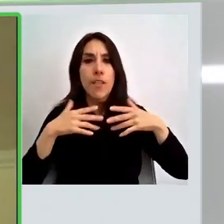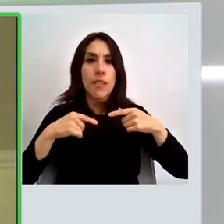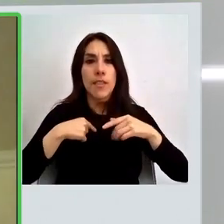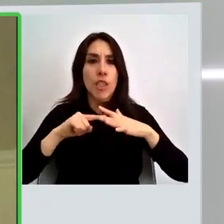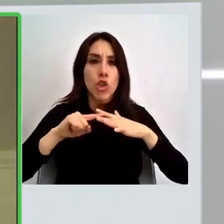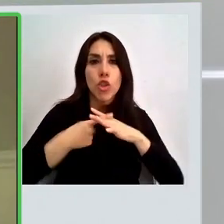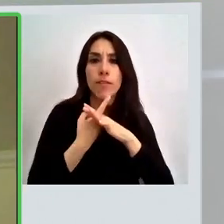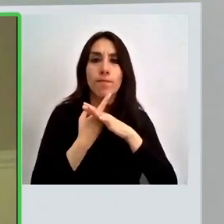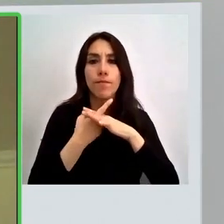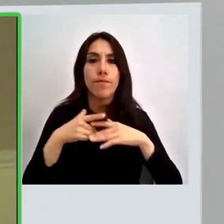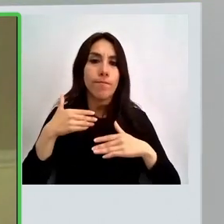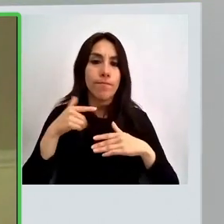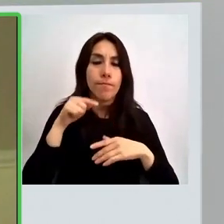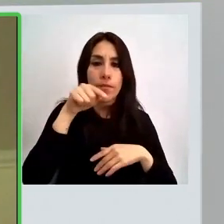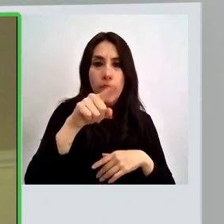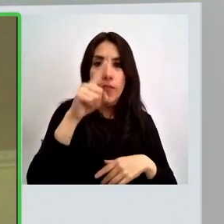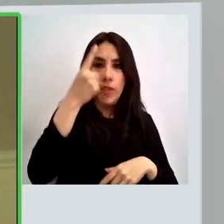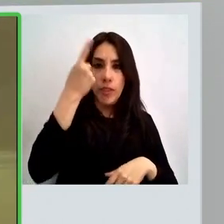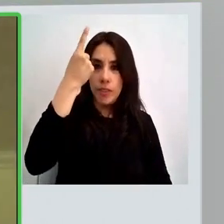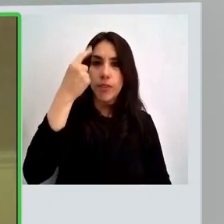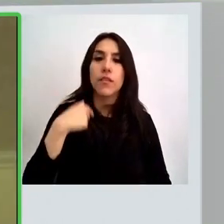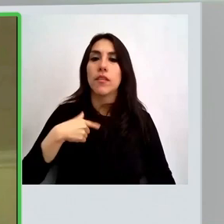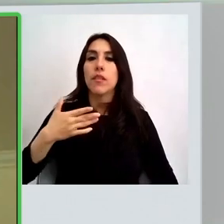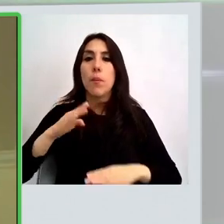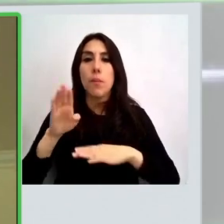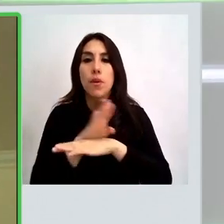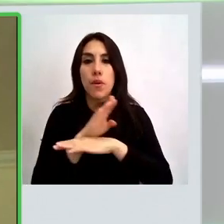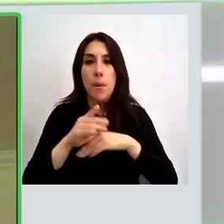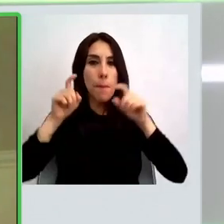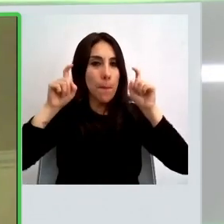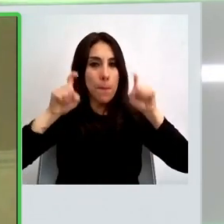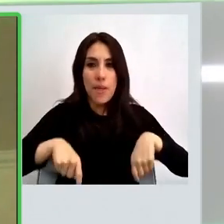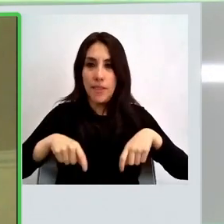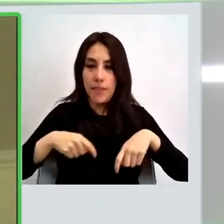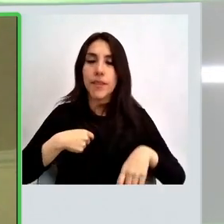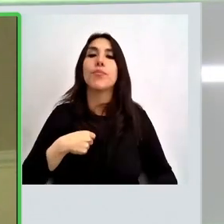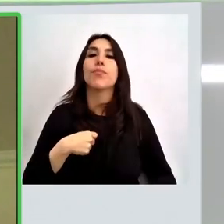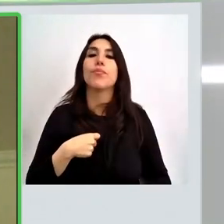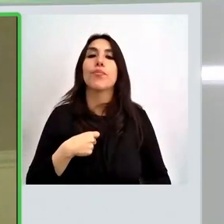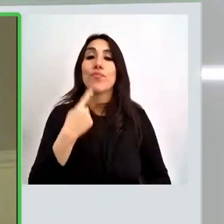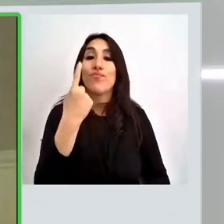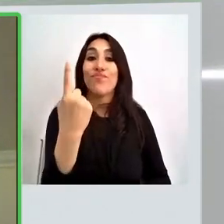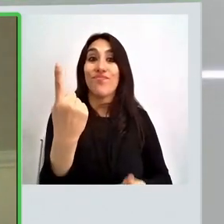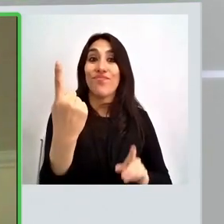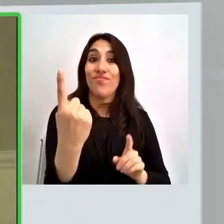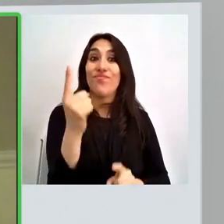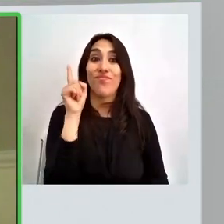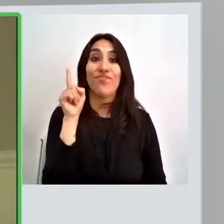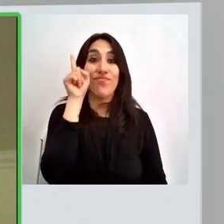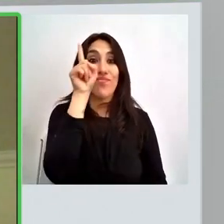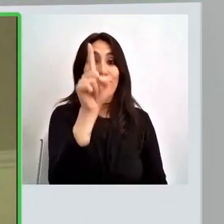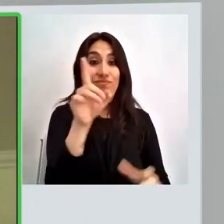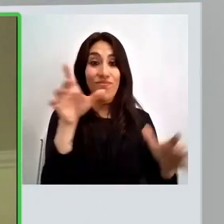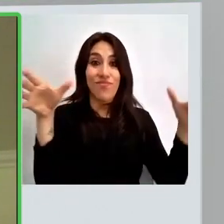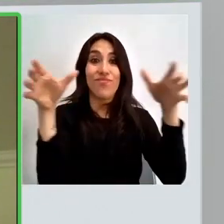an acceptable workplace, a welcoming workplace where they're welcomed in and treated like everyone else.